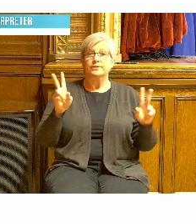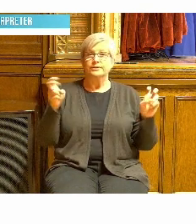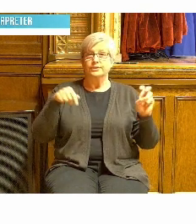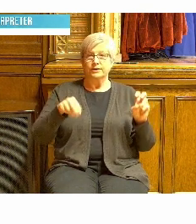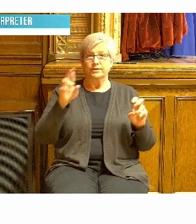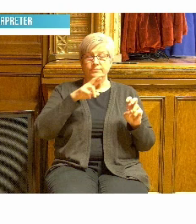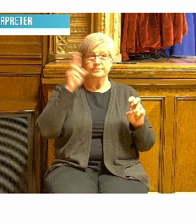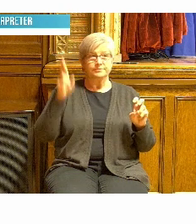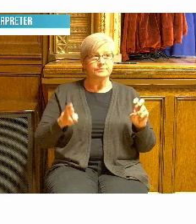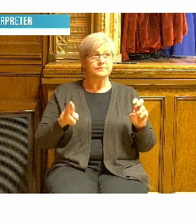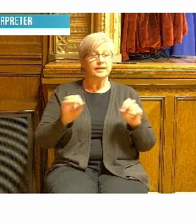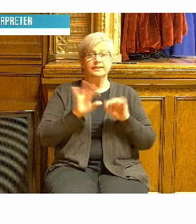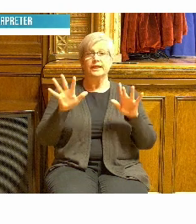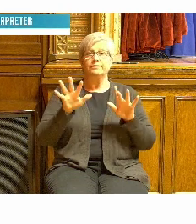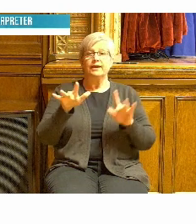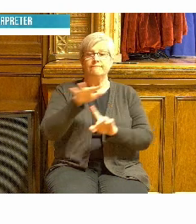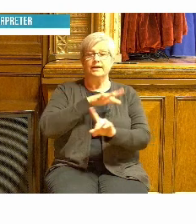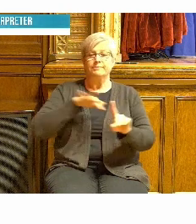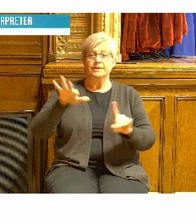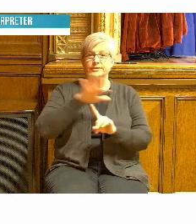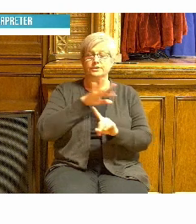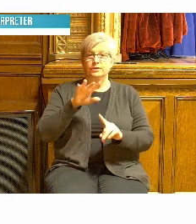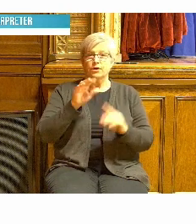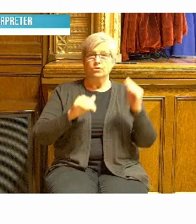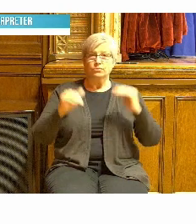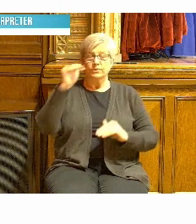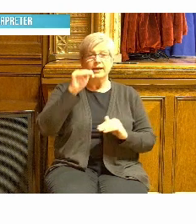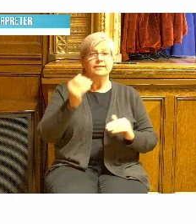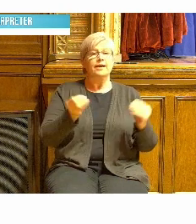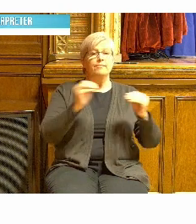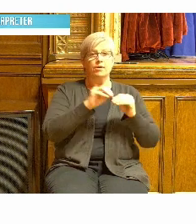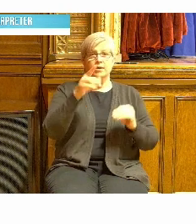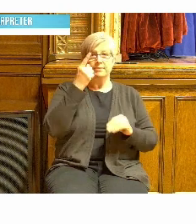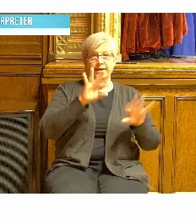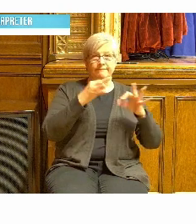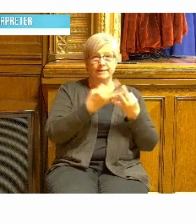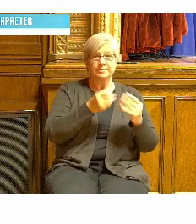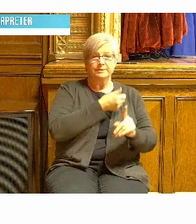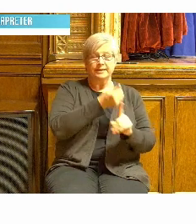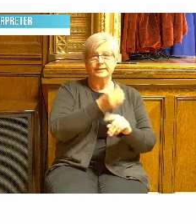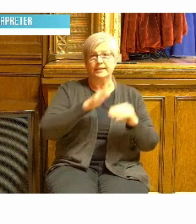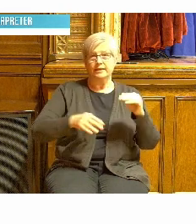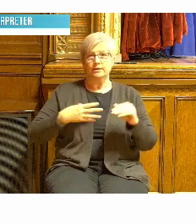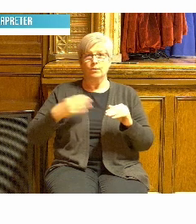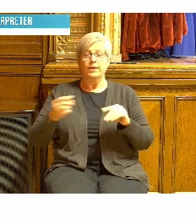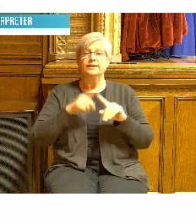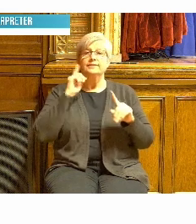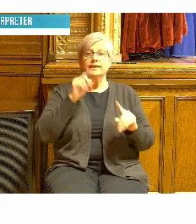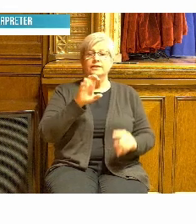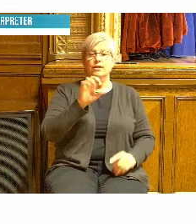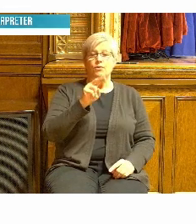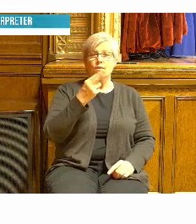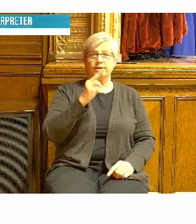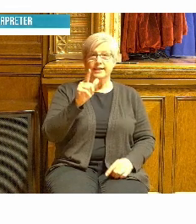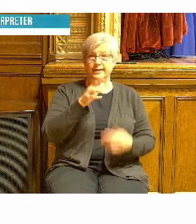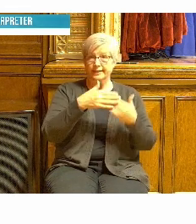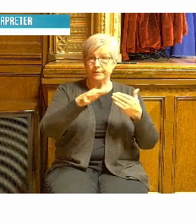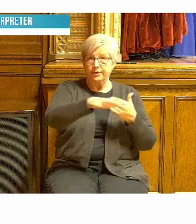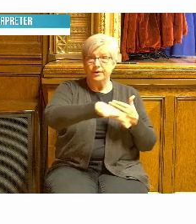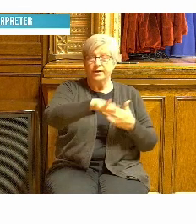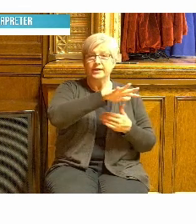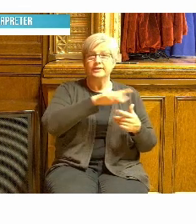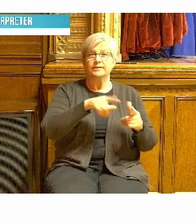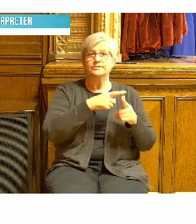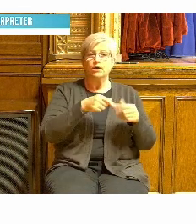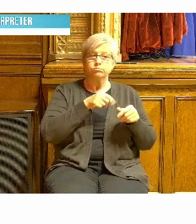Rochester is the clear environmental racism that a high percentage of Black families have been affected by. Take the Cornhill neighborhood, for example, a